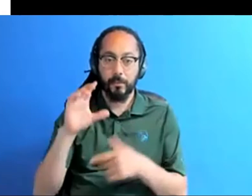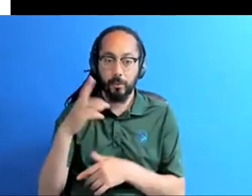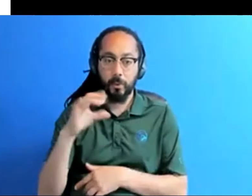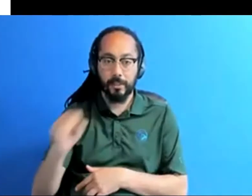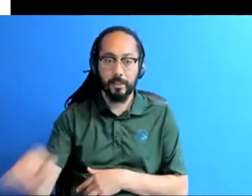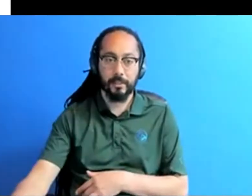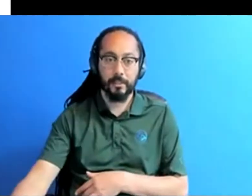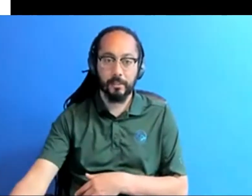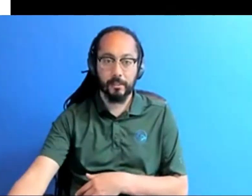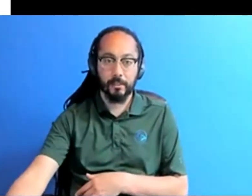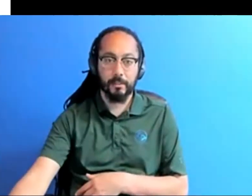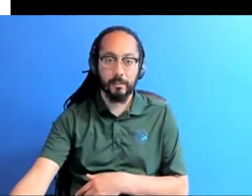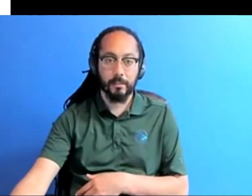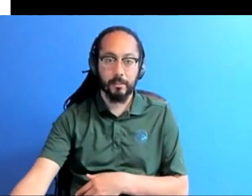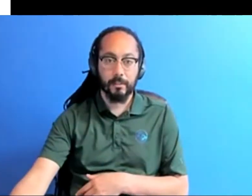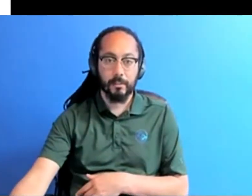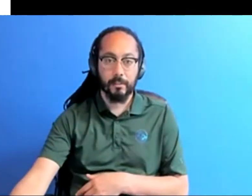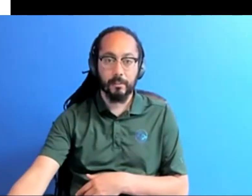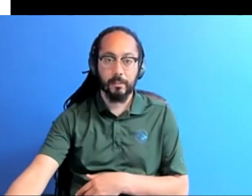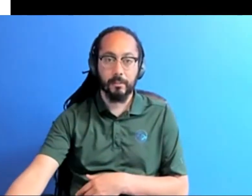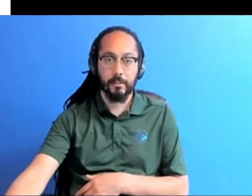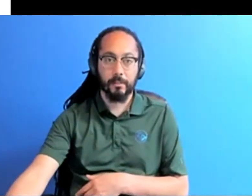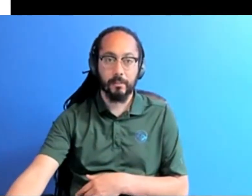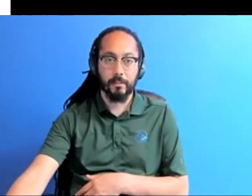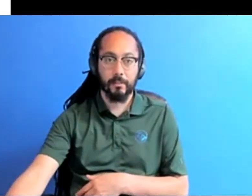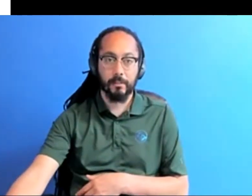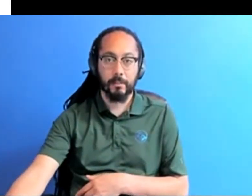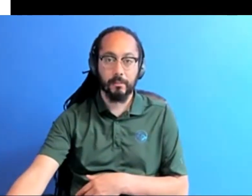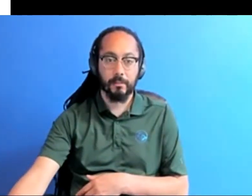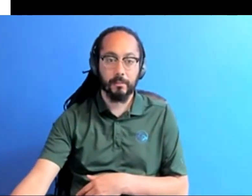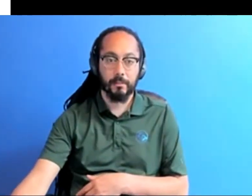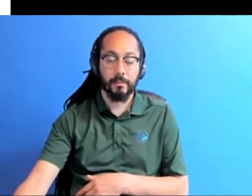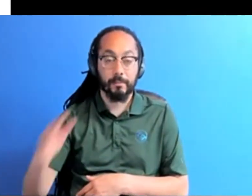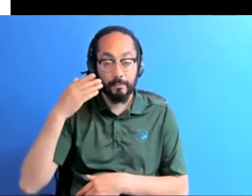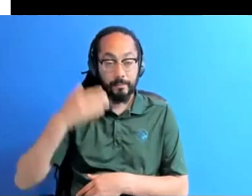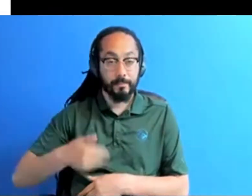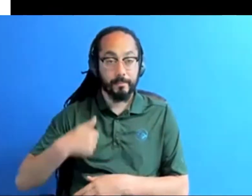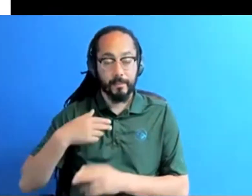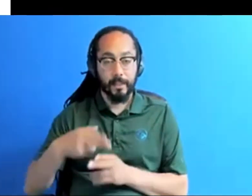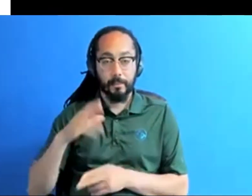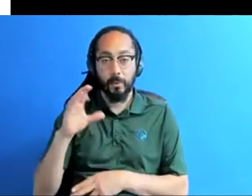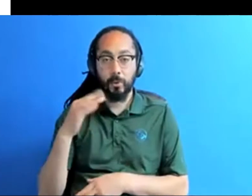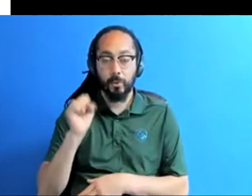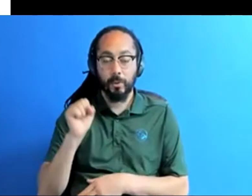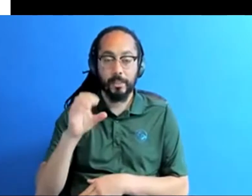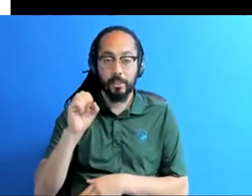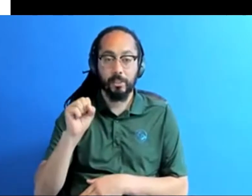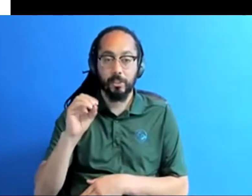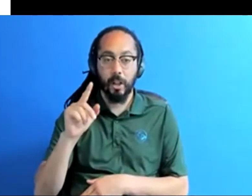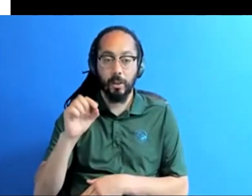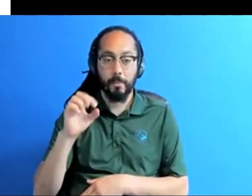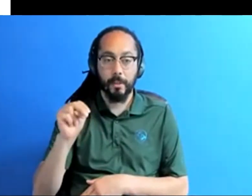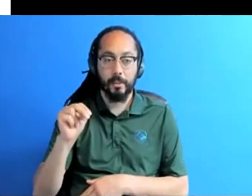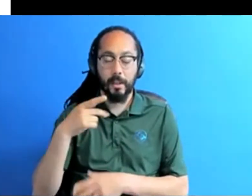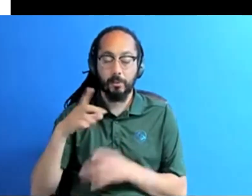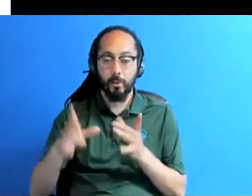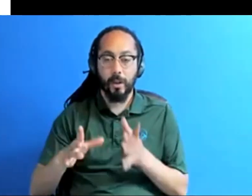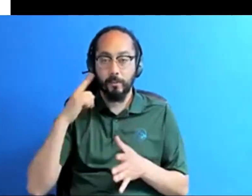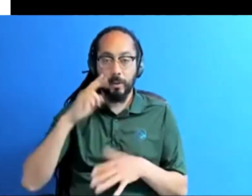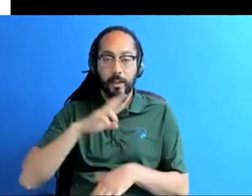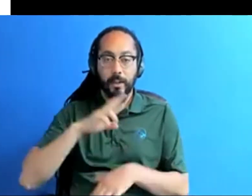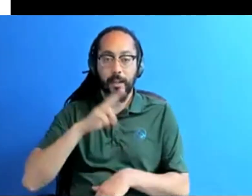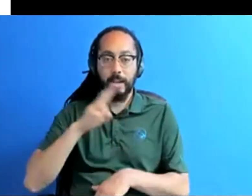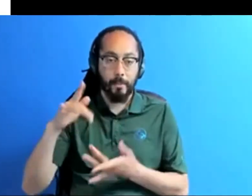Hello, I'm Chris Sonnemann. I'm the Director of Technology for the National Ballet. I am a tall white male.